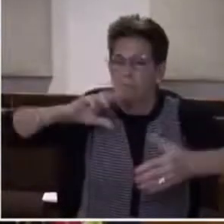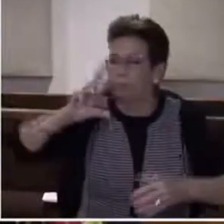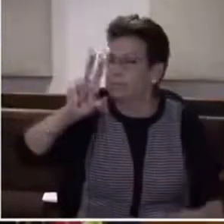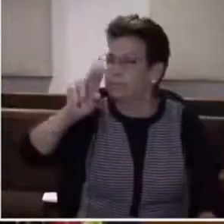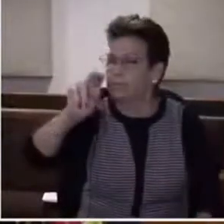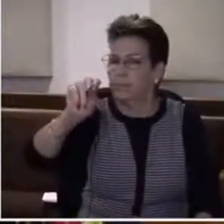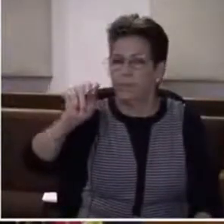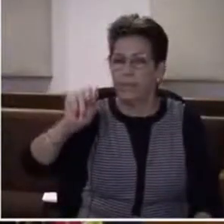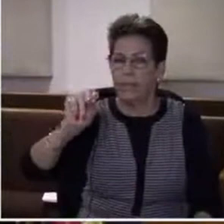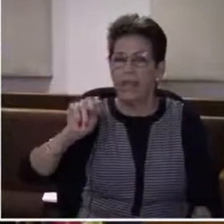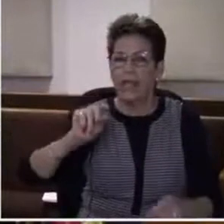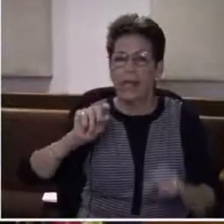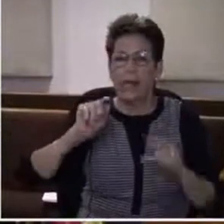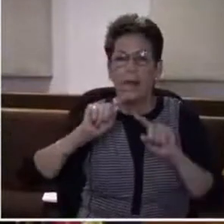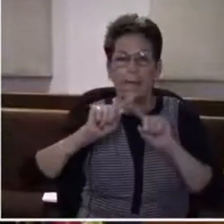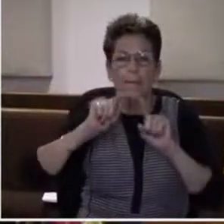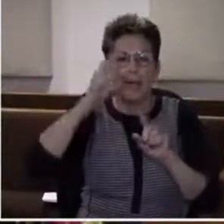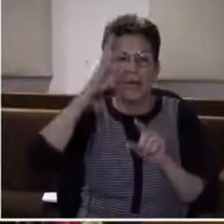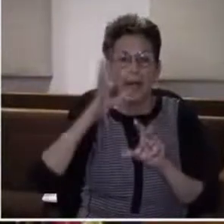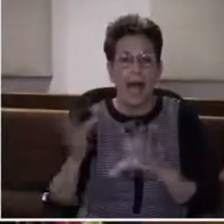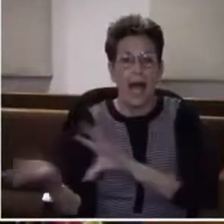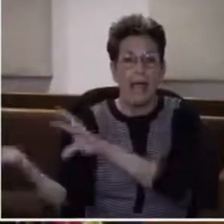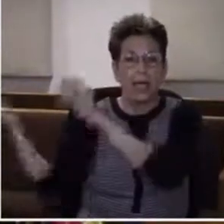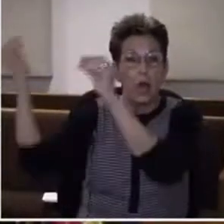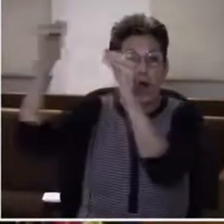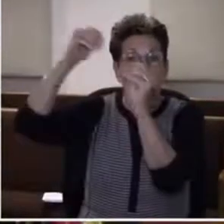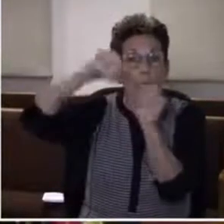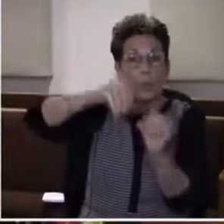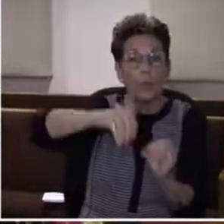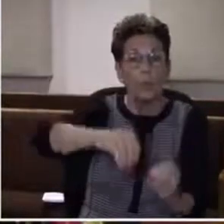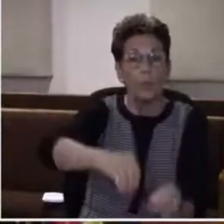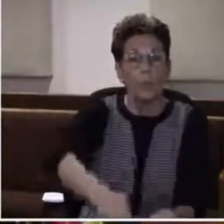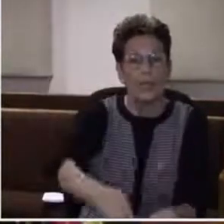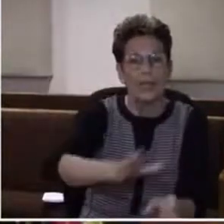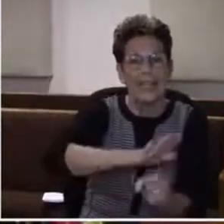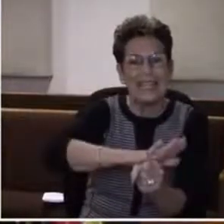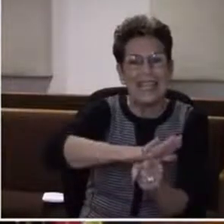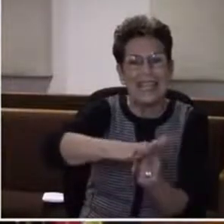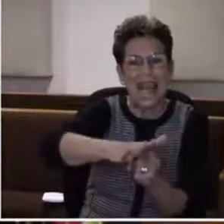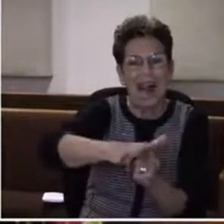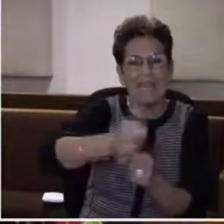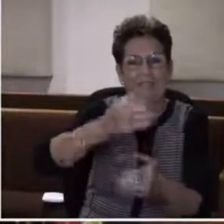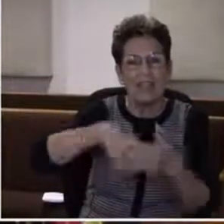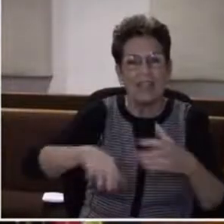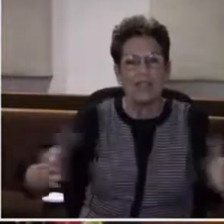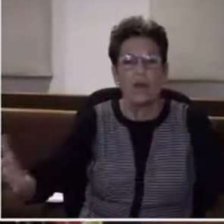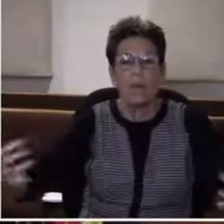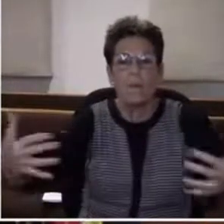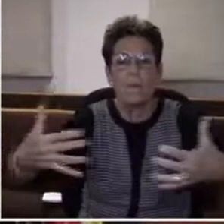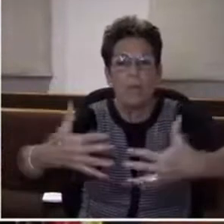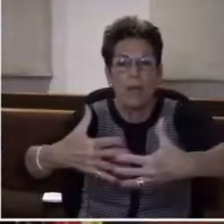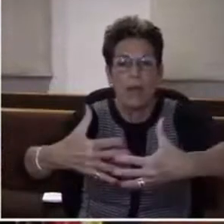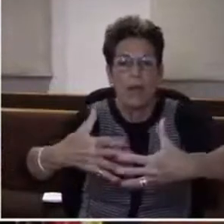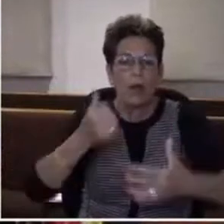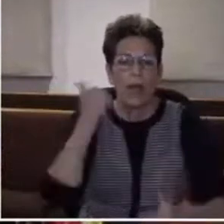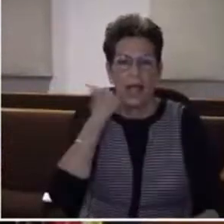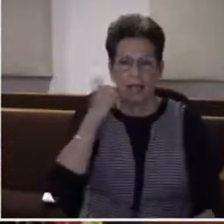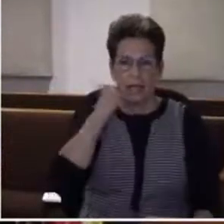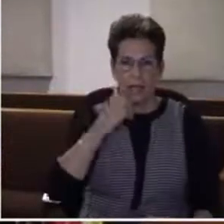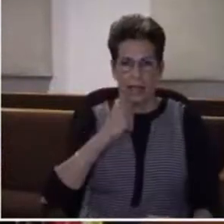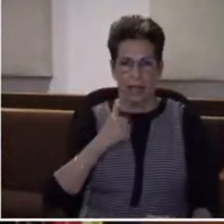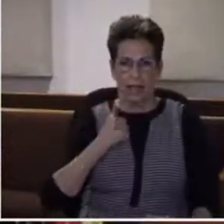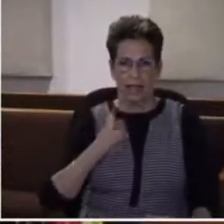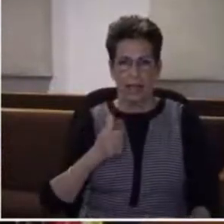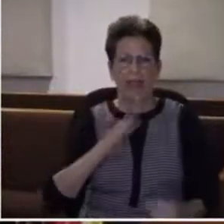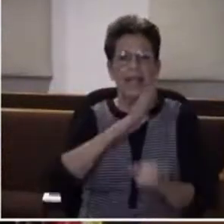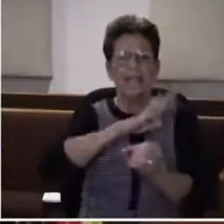But she knew God would put it in the barrel every day. Tell me you registered that. I don't know